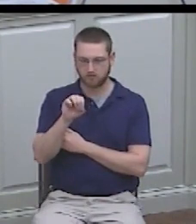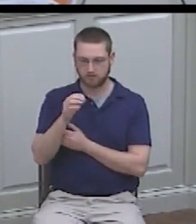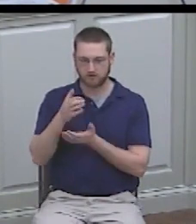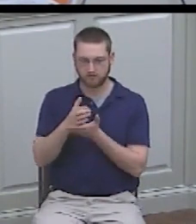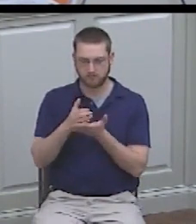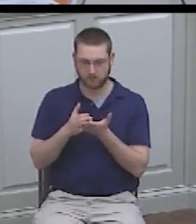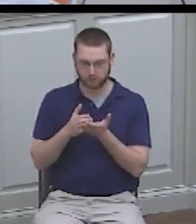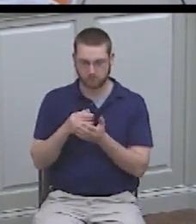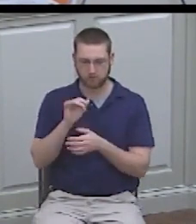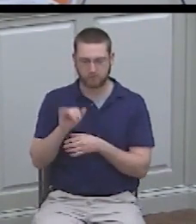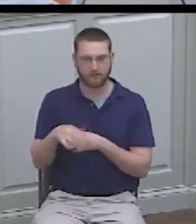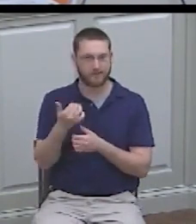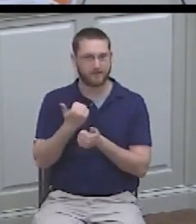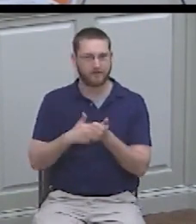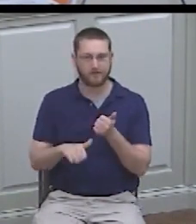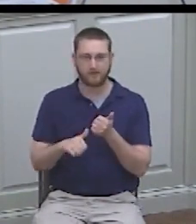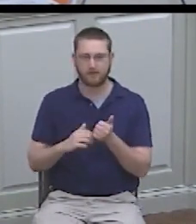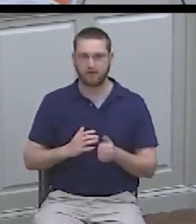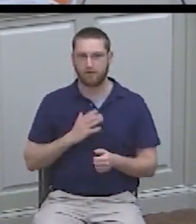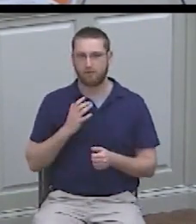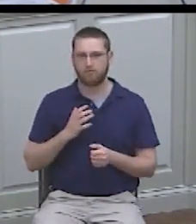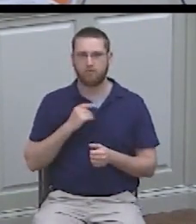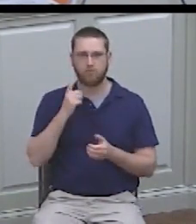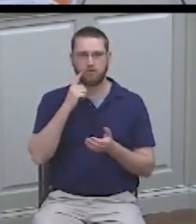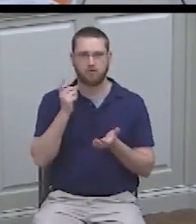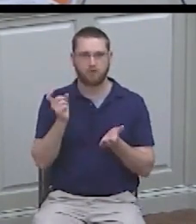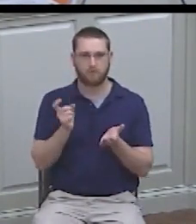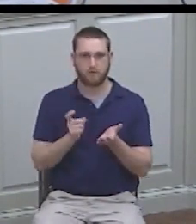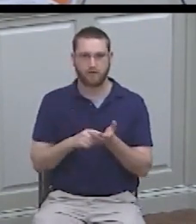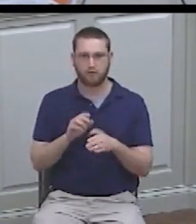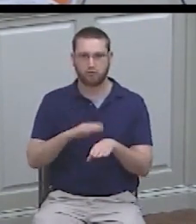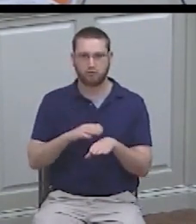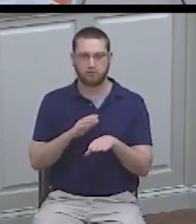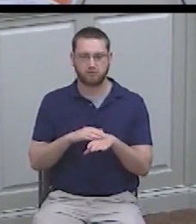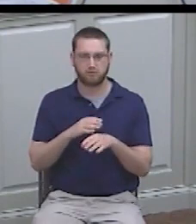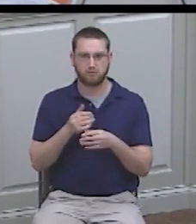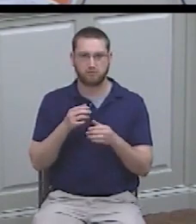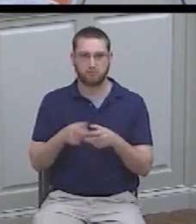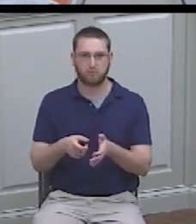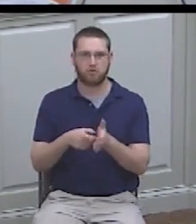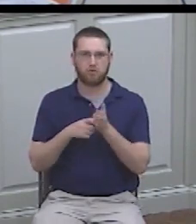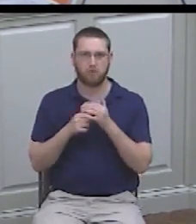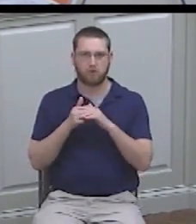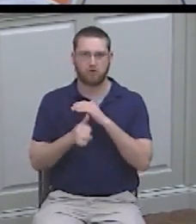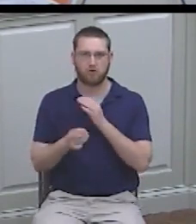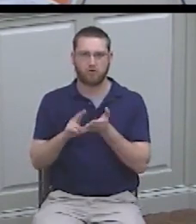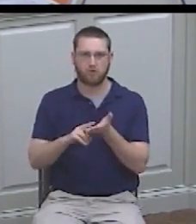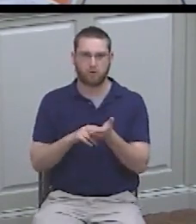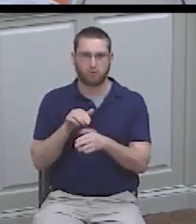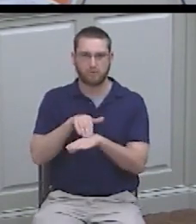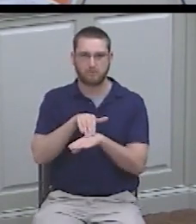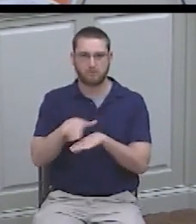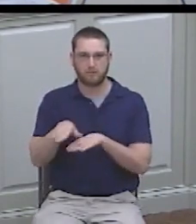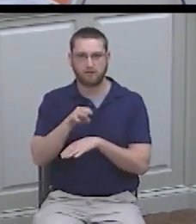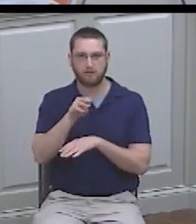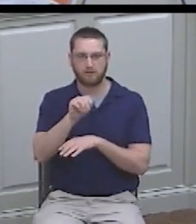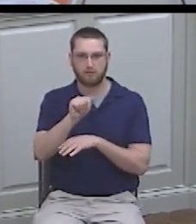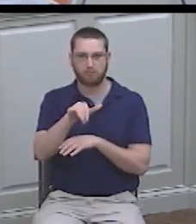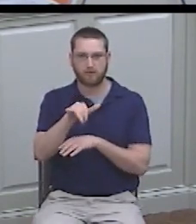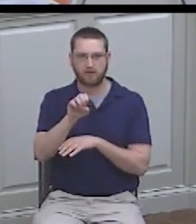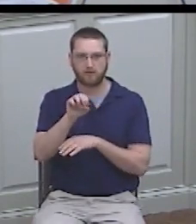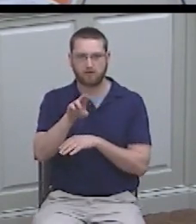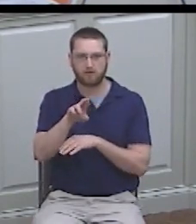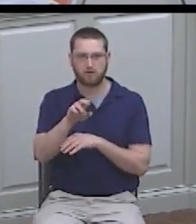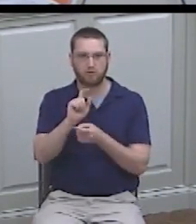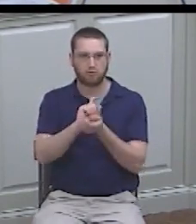any formal notifications required under the contract, it's currently listed that those be sent to the mayor. And we've requested and